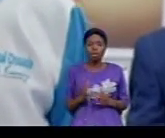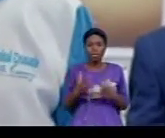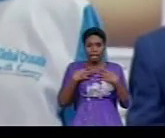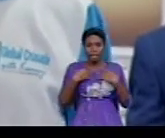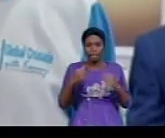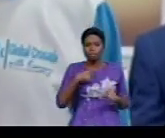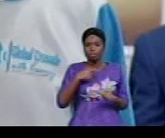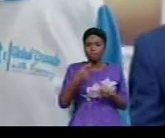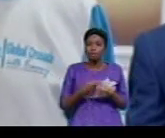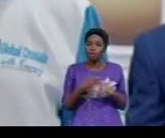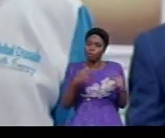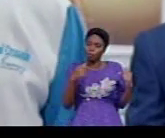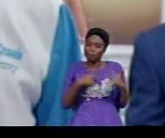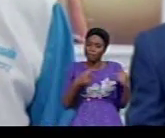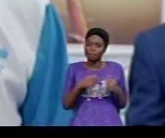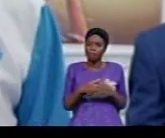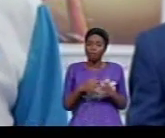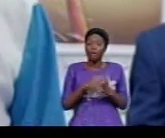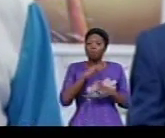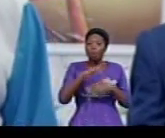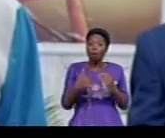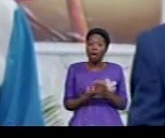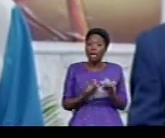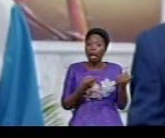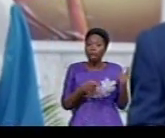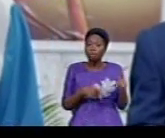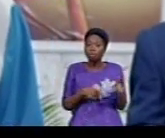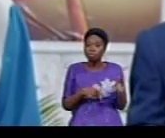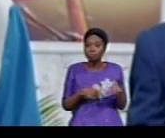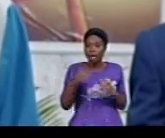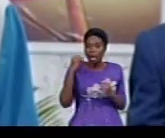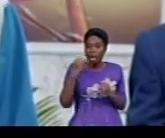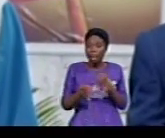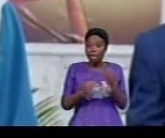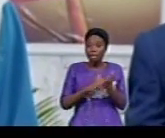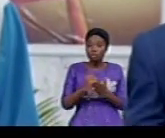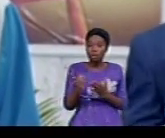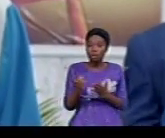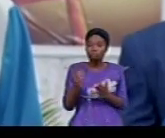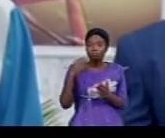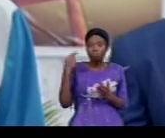boils. It all happened last week, Thursday, at about